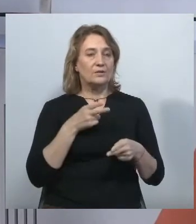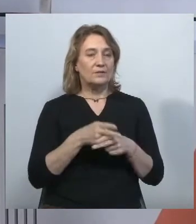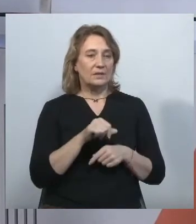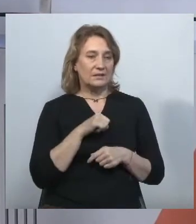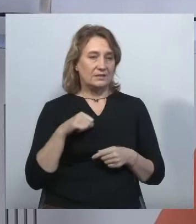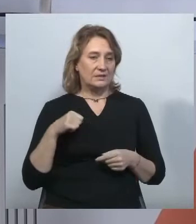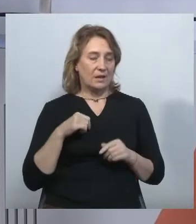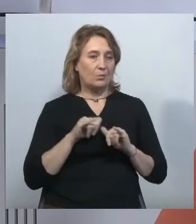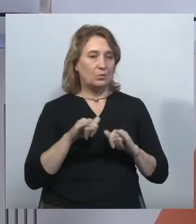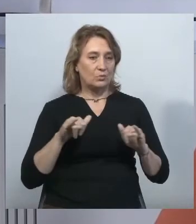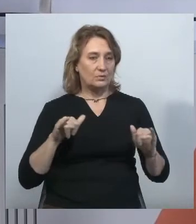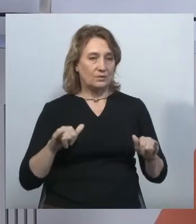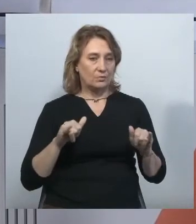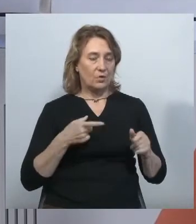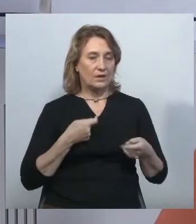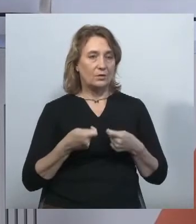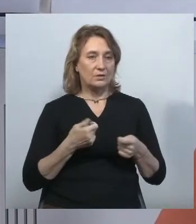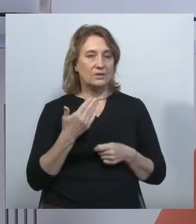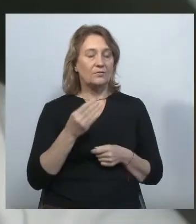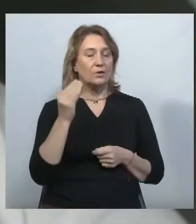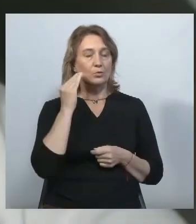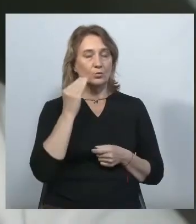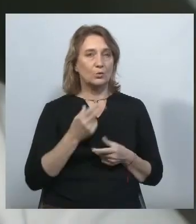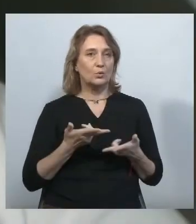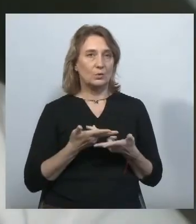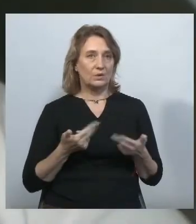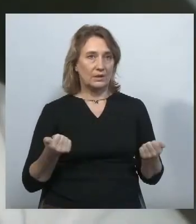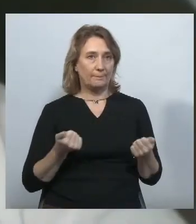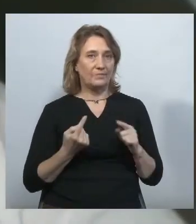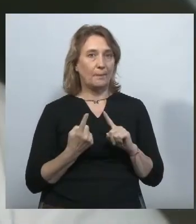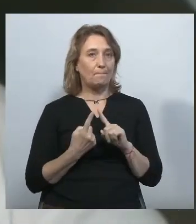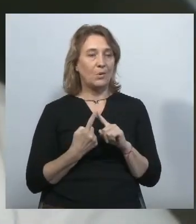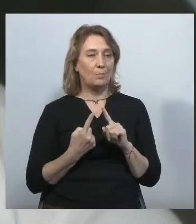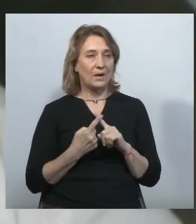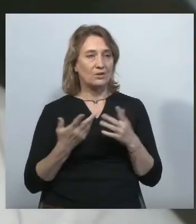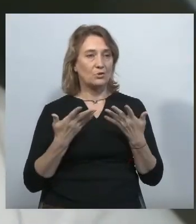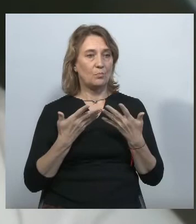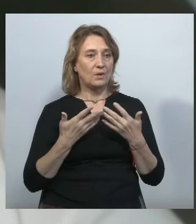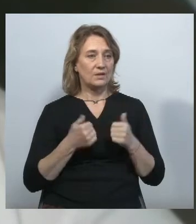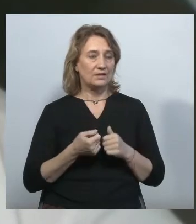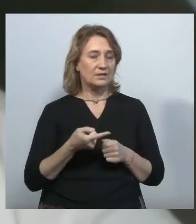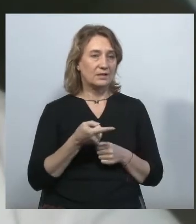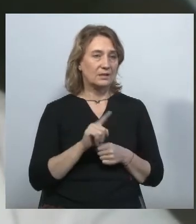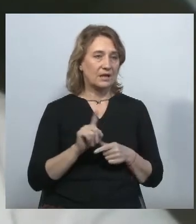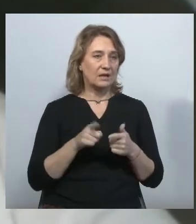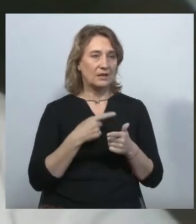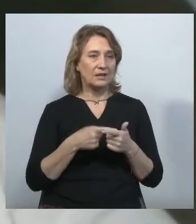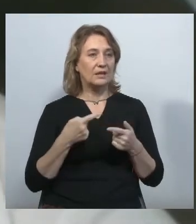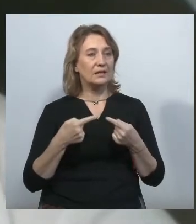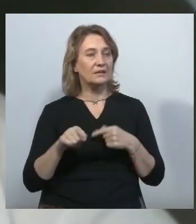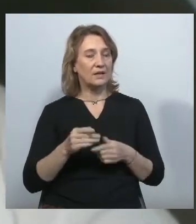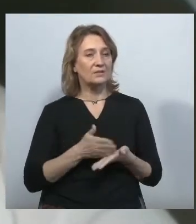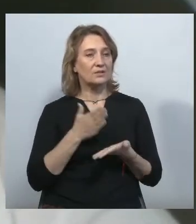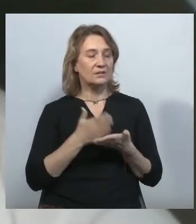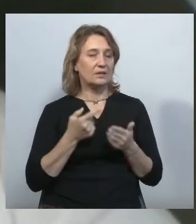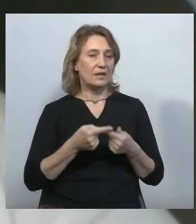self-regulation, what, in your opinion, are the challenges on the self-regulation? Well,